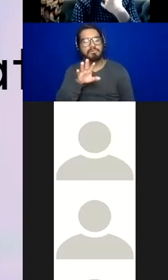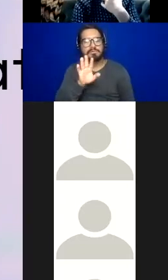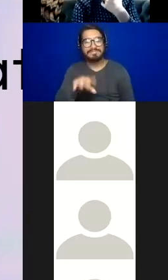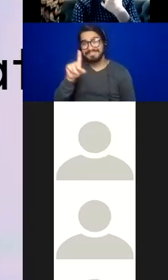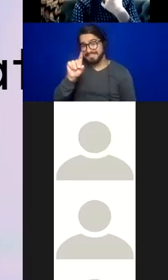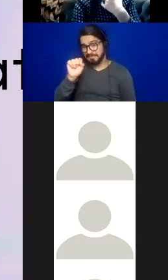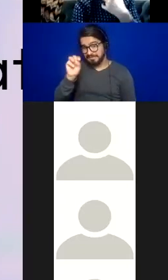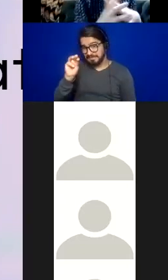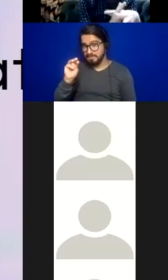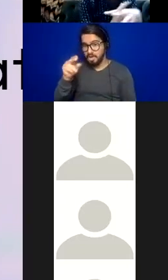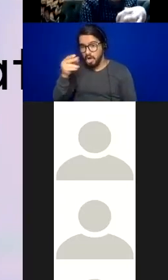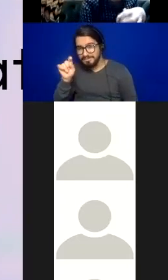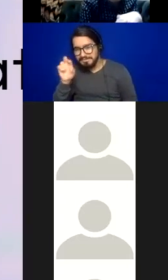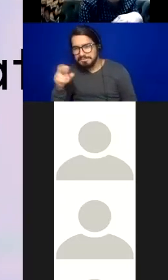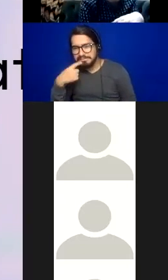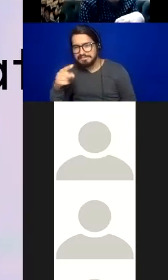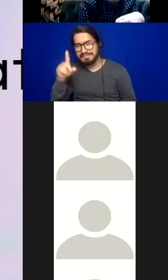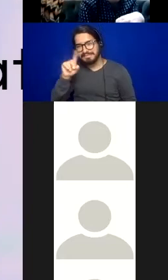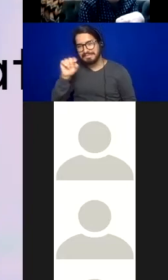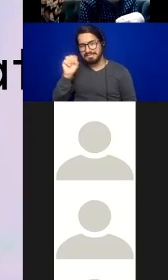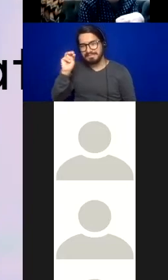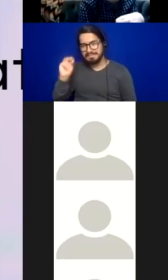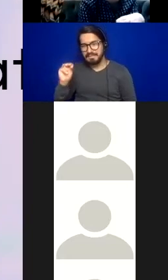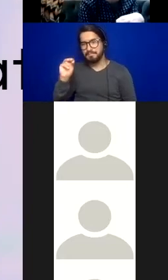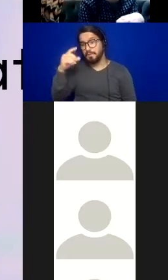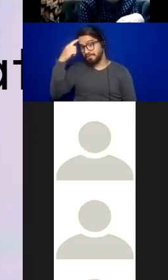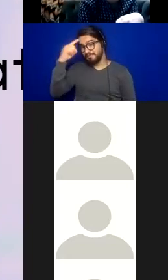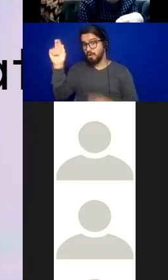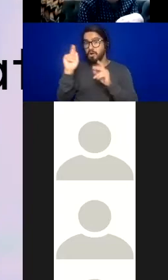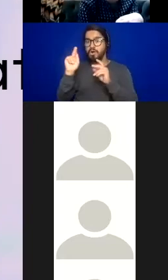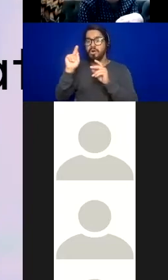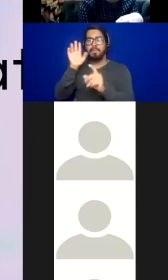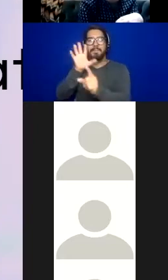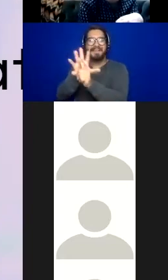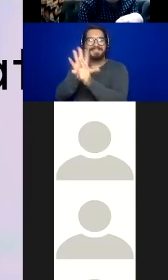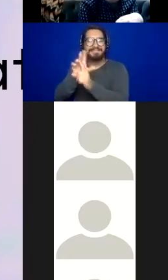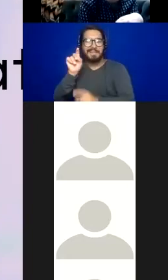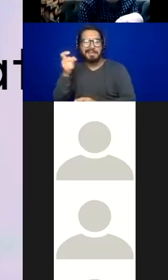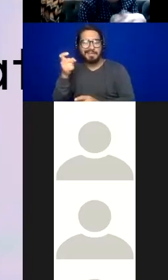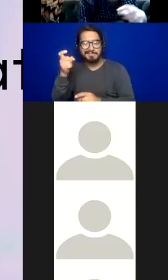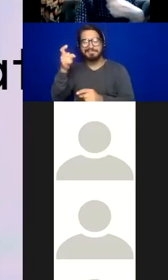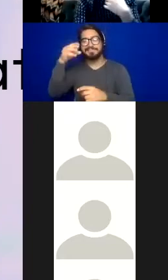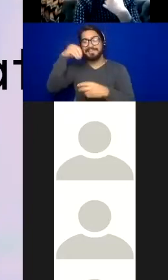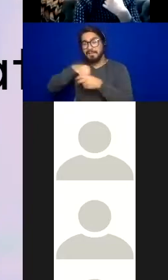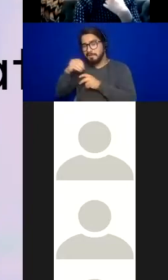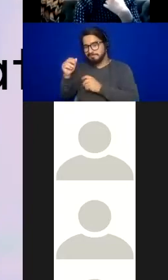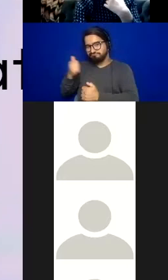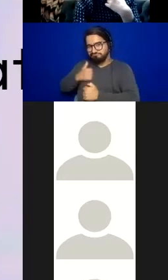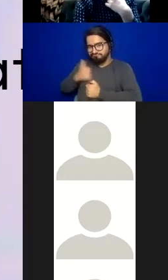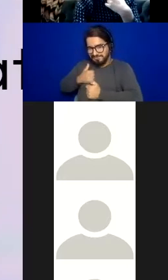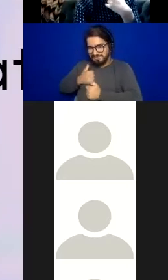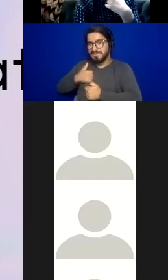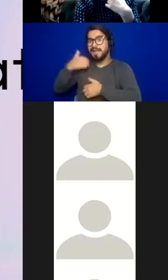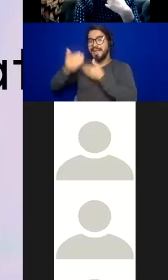created initially to mainstream diagnoses for people in the military. Then it was expanded to the American general population.